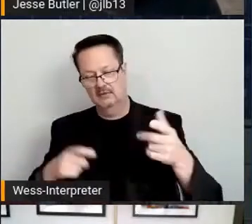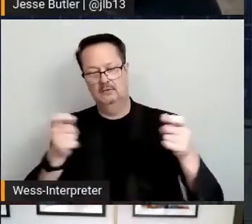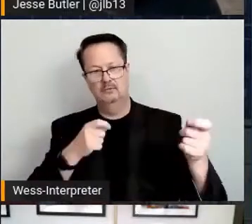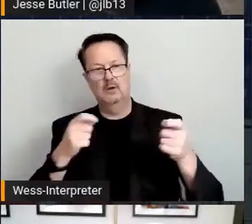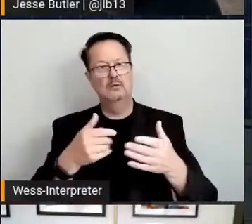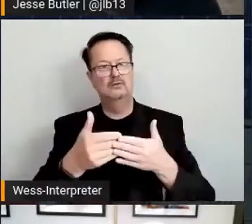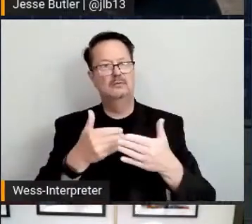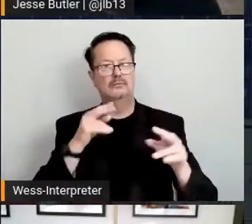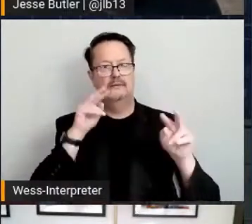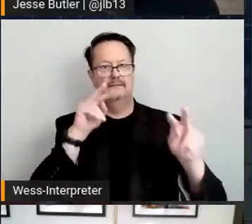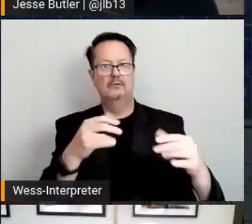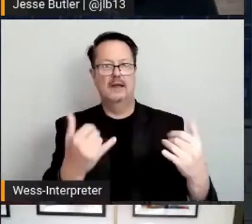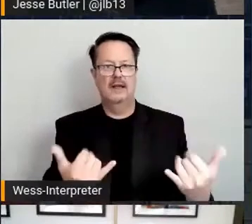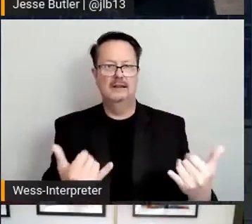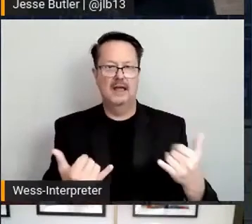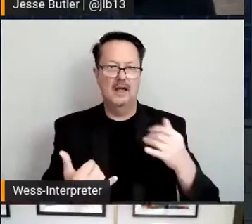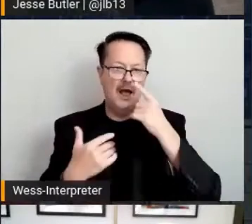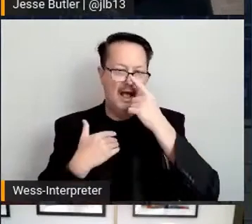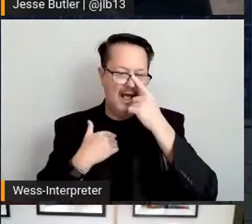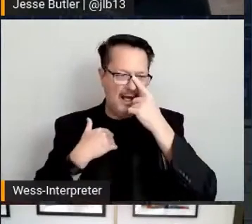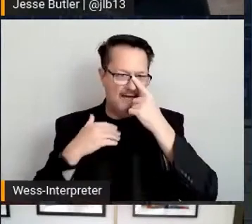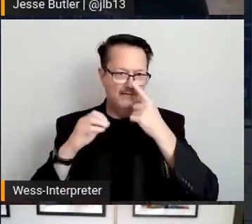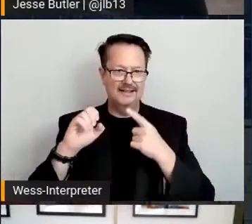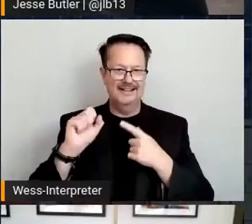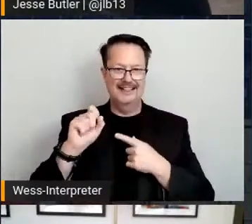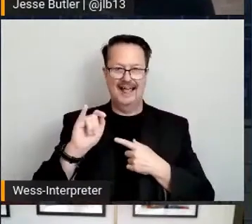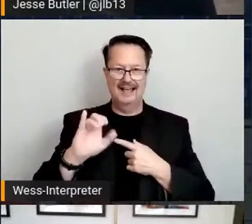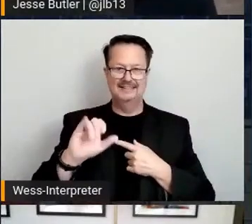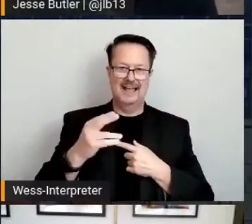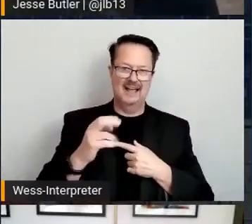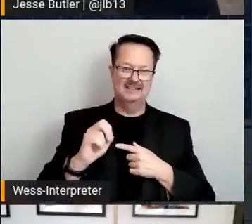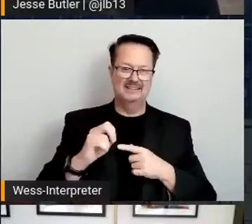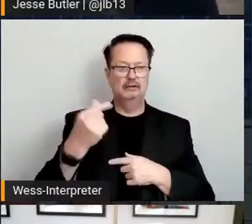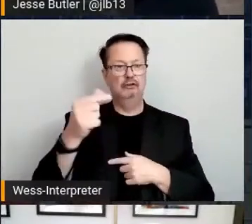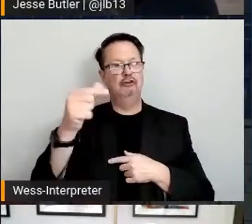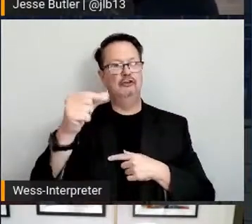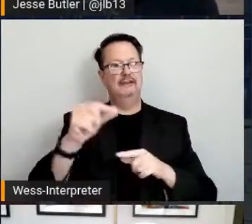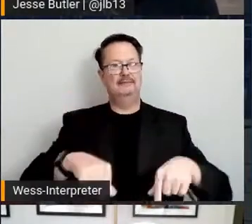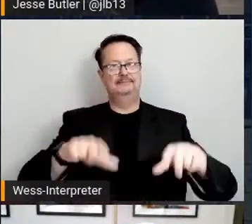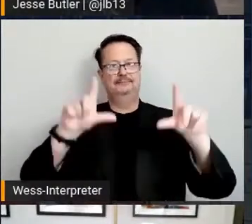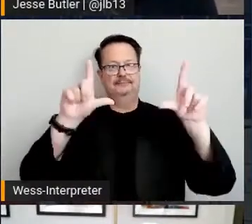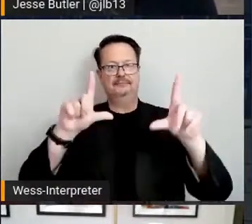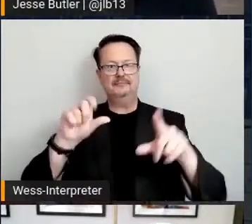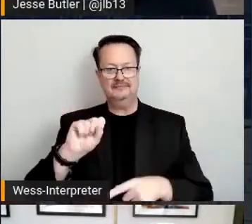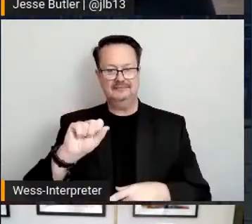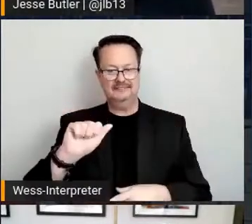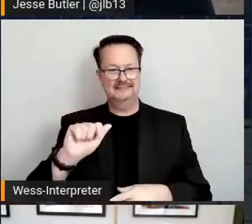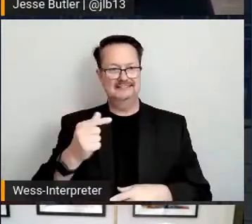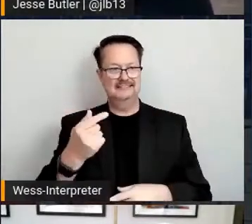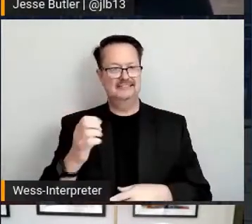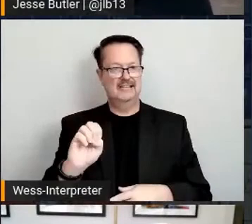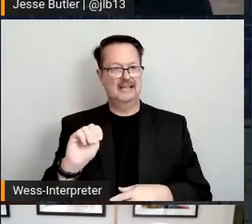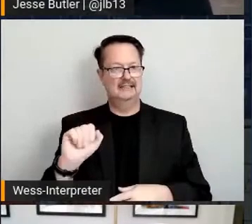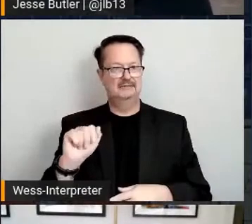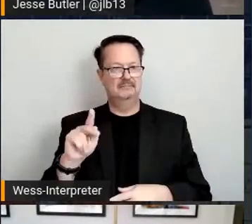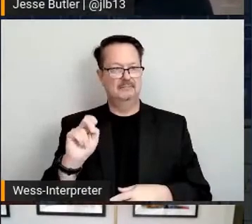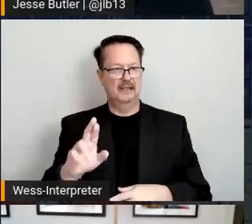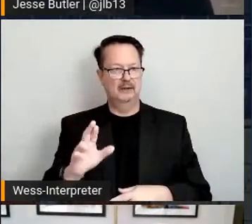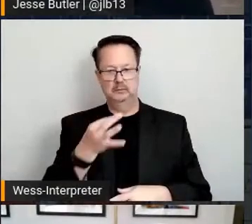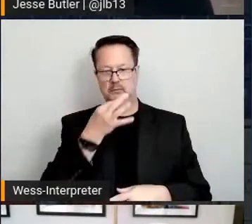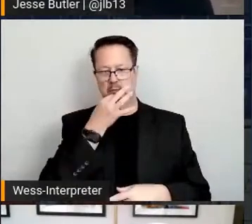right now. I have Elasticache and SageMaker highlighted in green because they are quite close to going generally